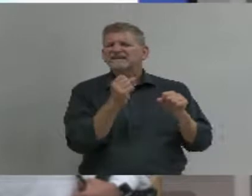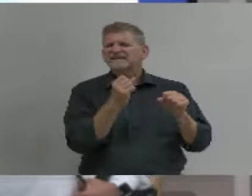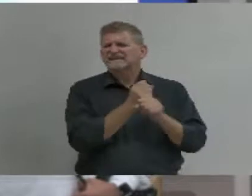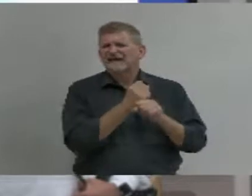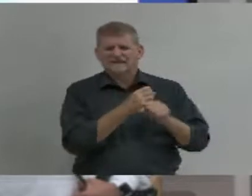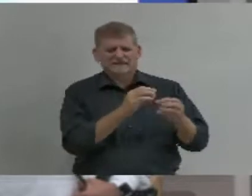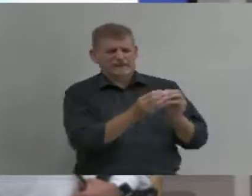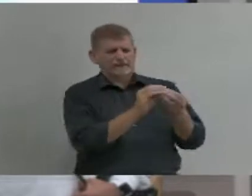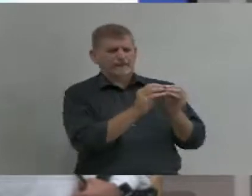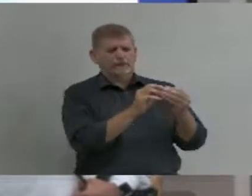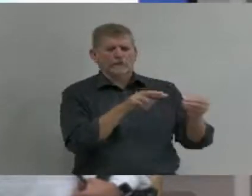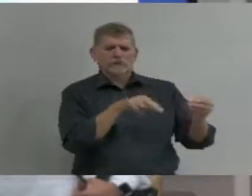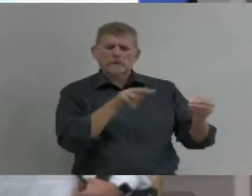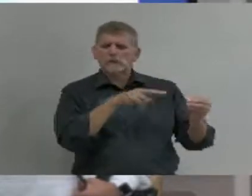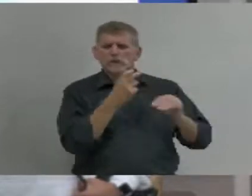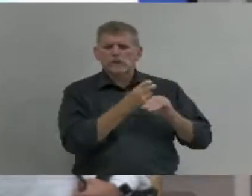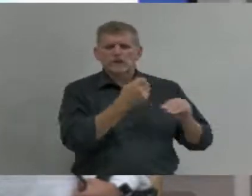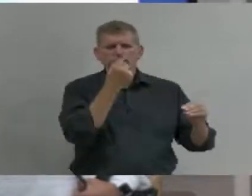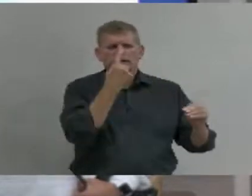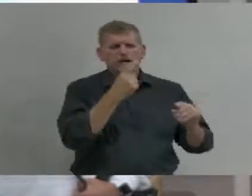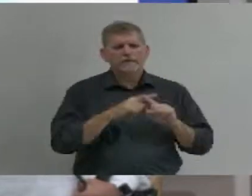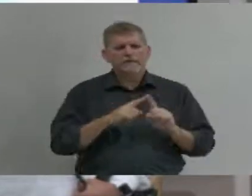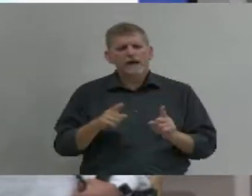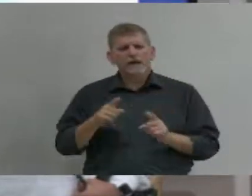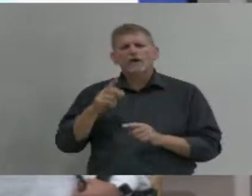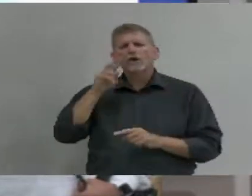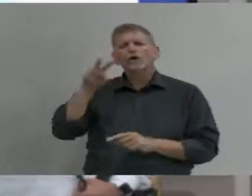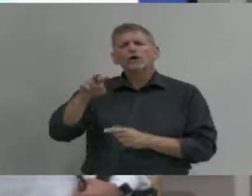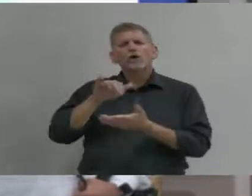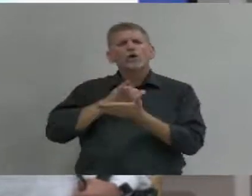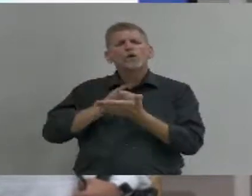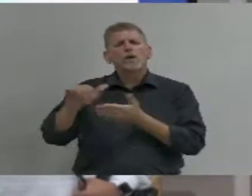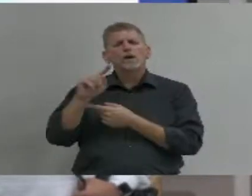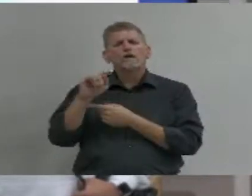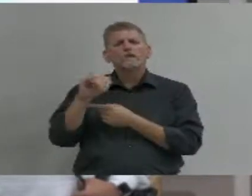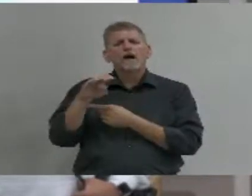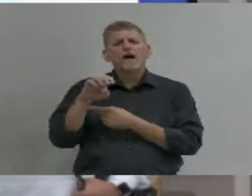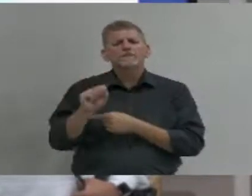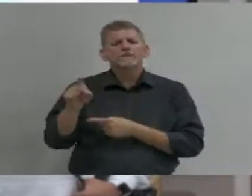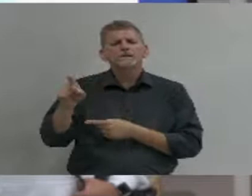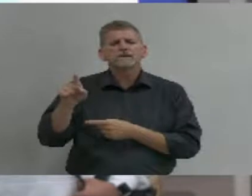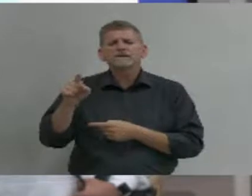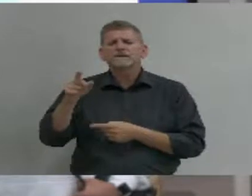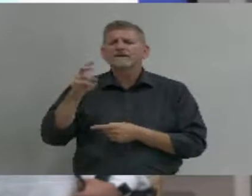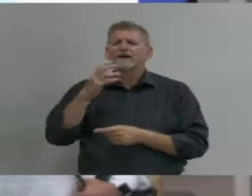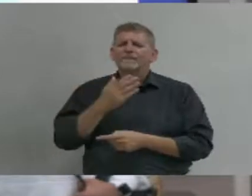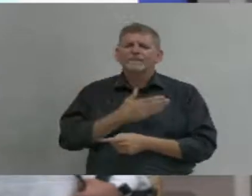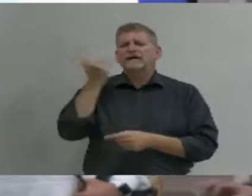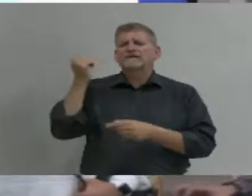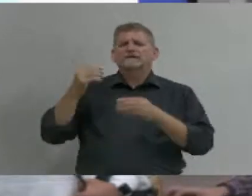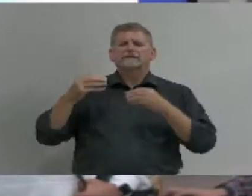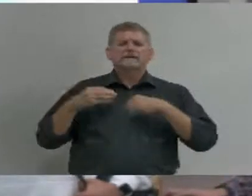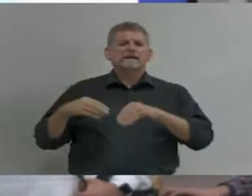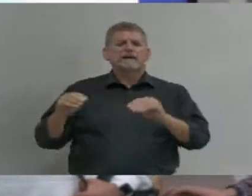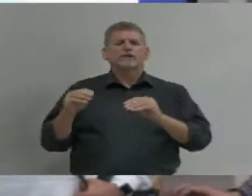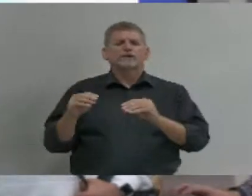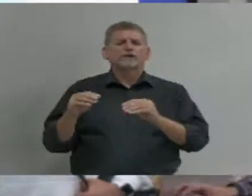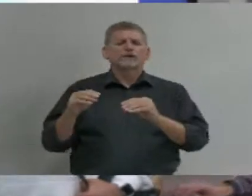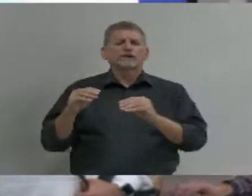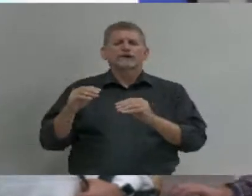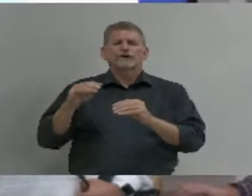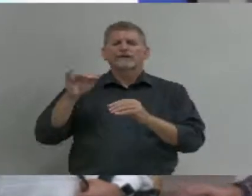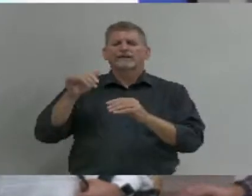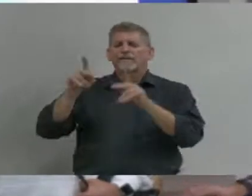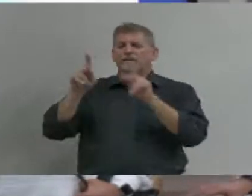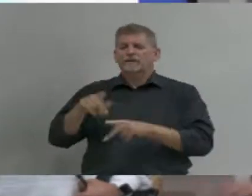New York Times bestseller, The Undoing Project, written by Michael Lewis, who wrote Moneyball, details